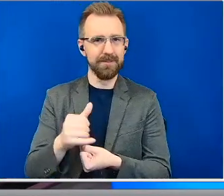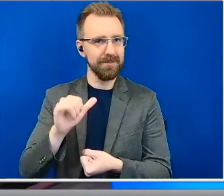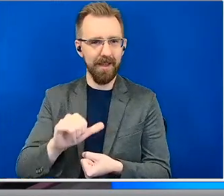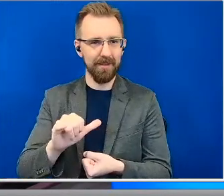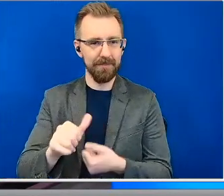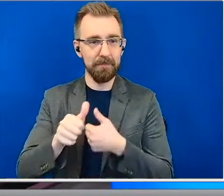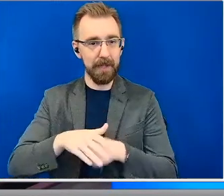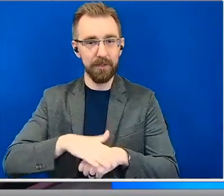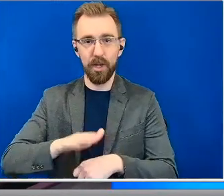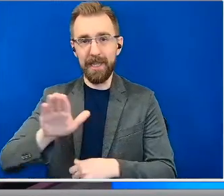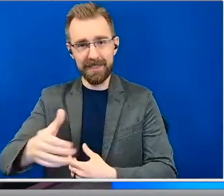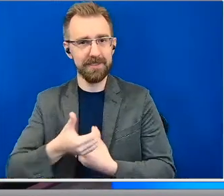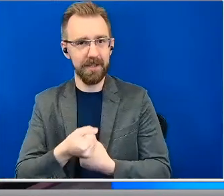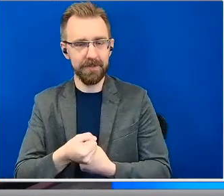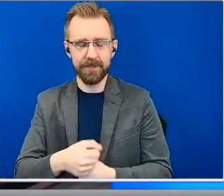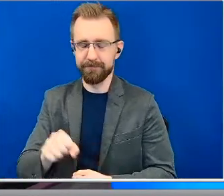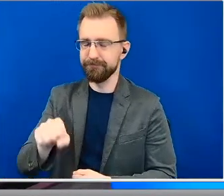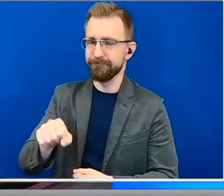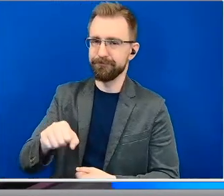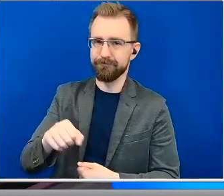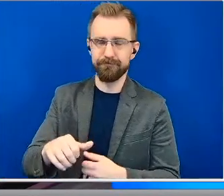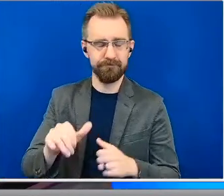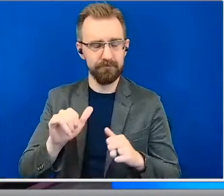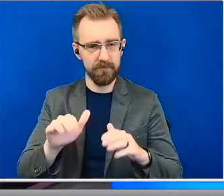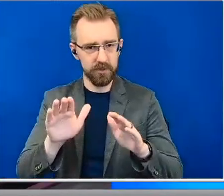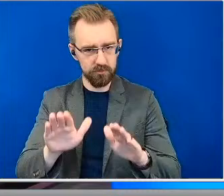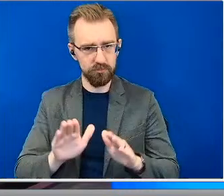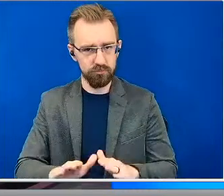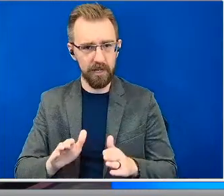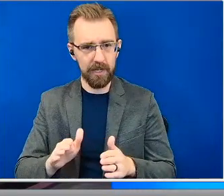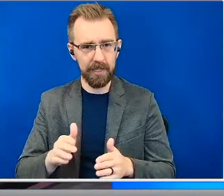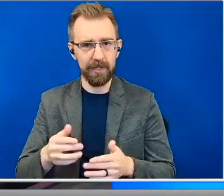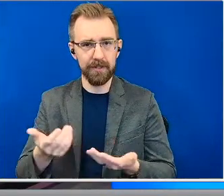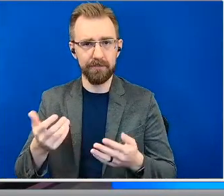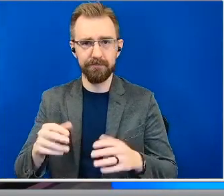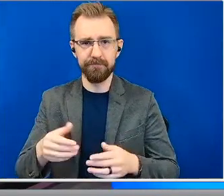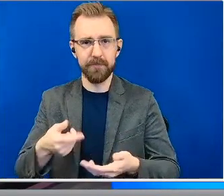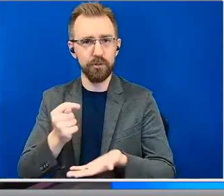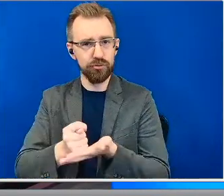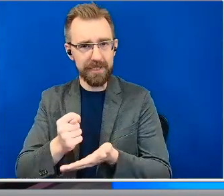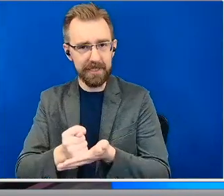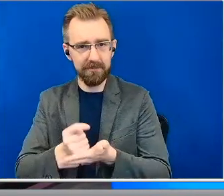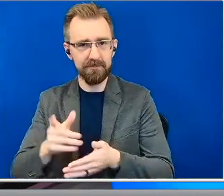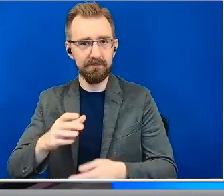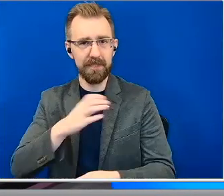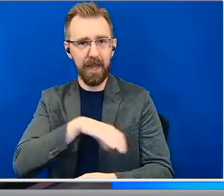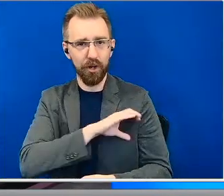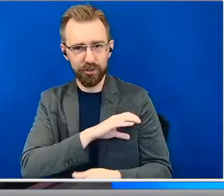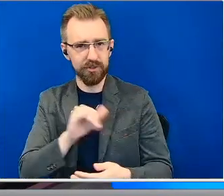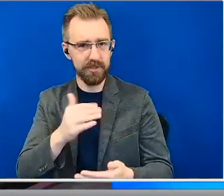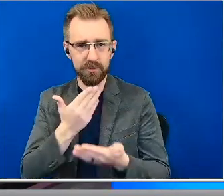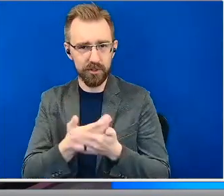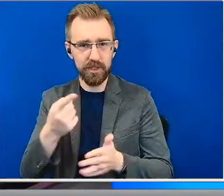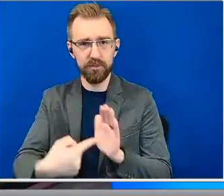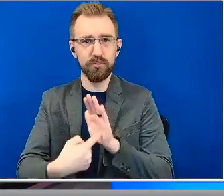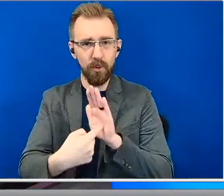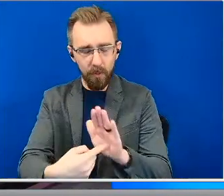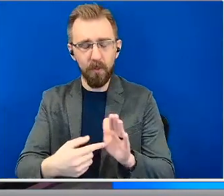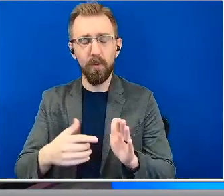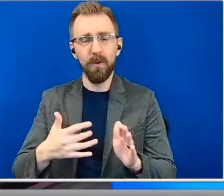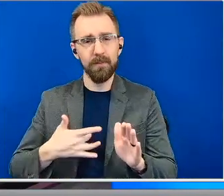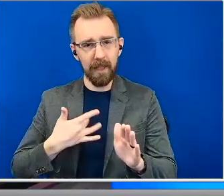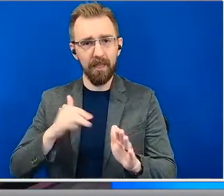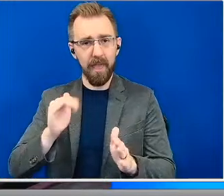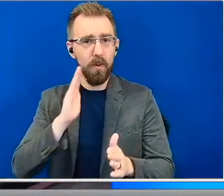confidence, Yeah. which is a great bedside manner and a great thing to exude to your patients. You gave them a feeling that it was going to be okay. That is